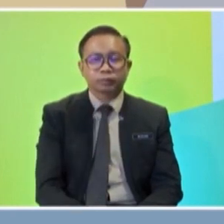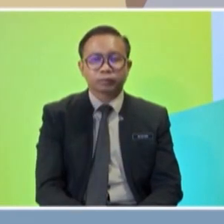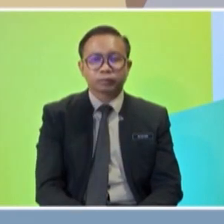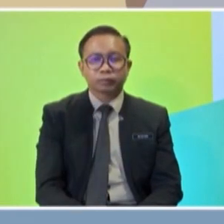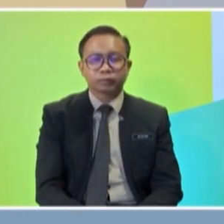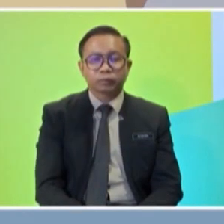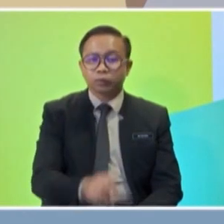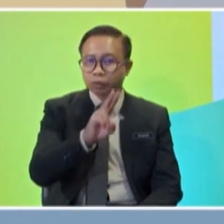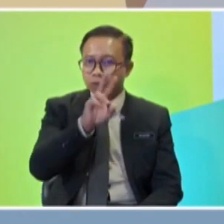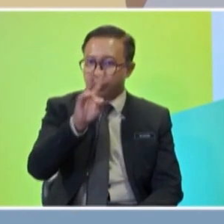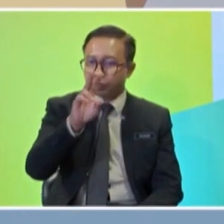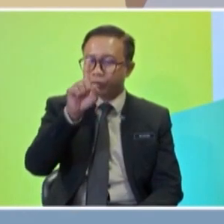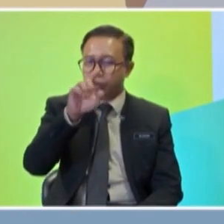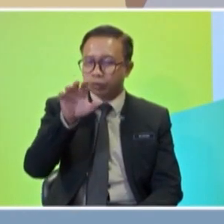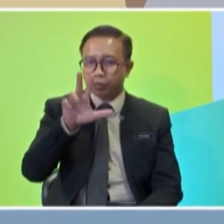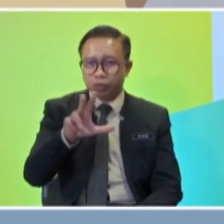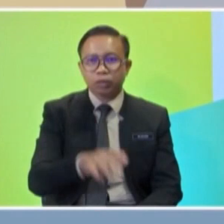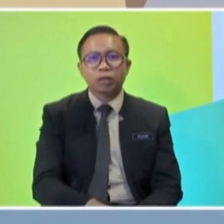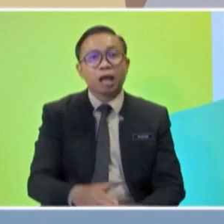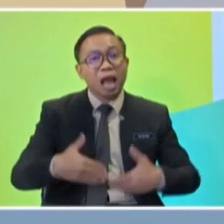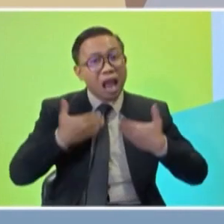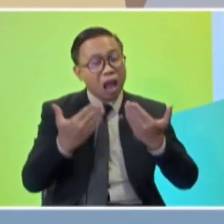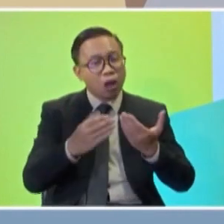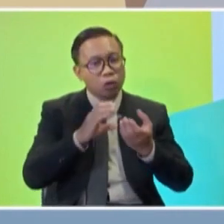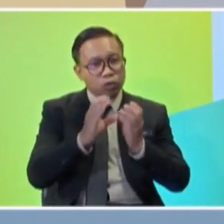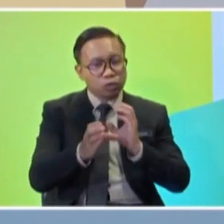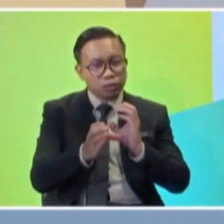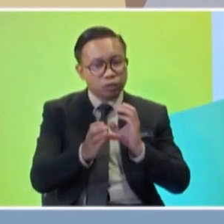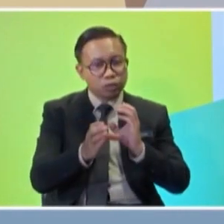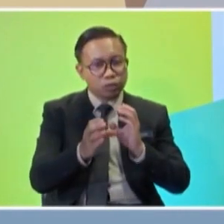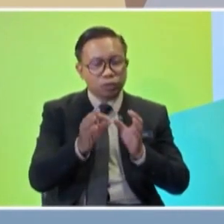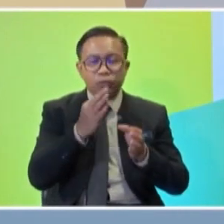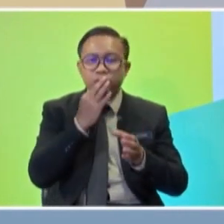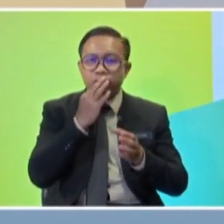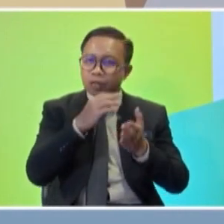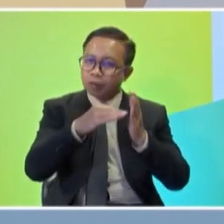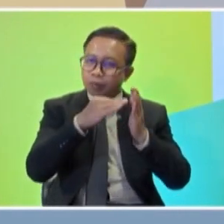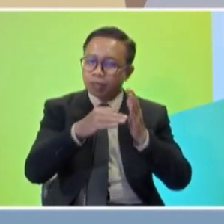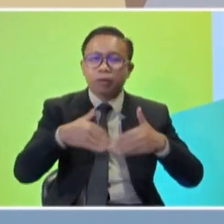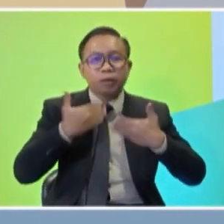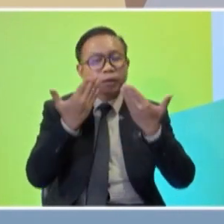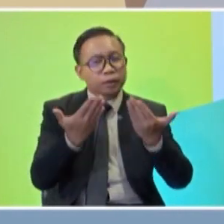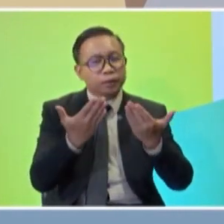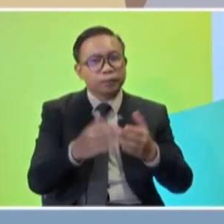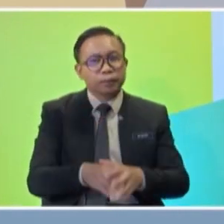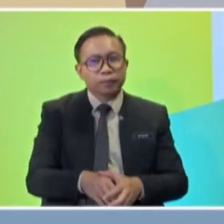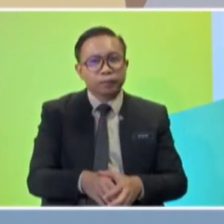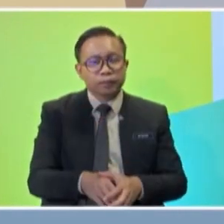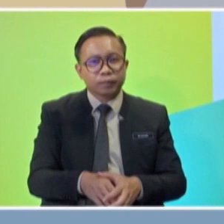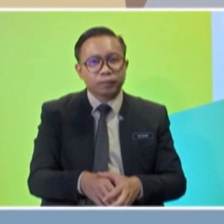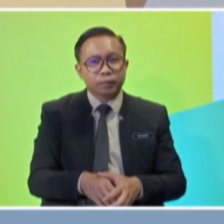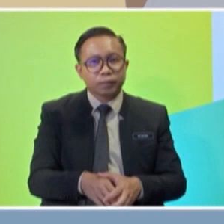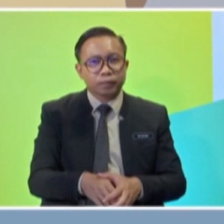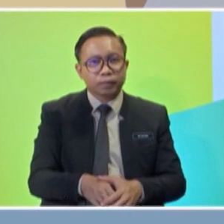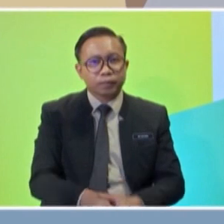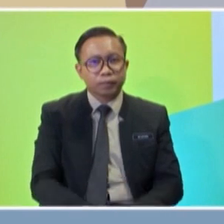27, 1 over 3. How do you change the improper fraction to a mixed number, John? What operation do you use?